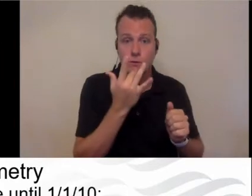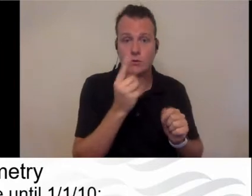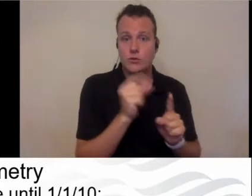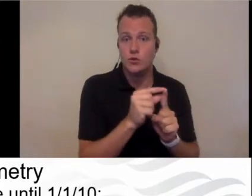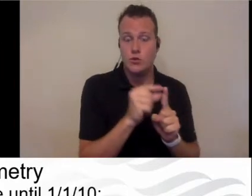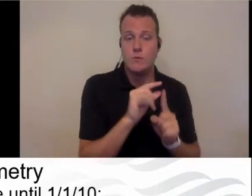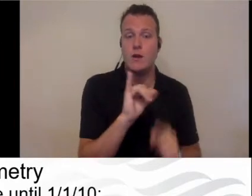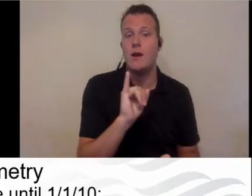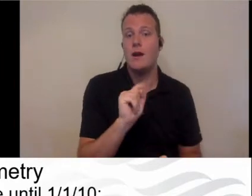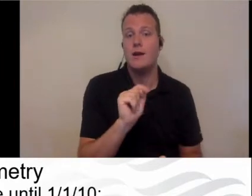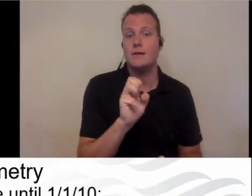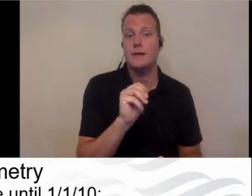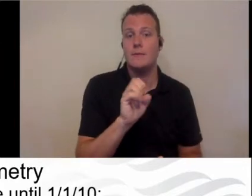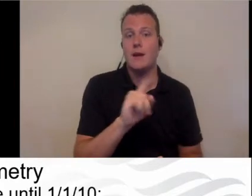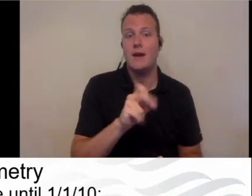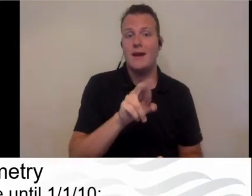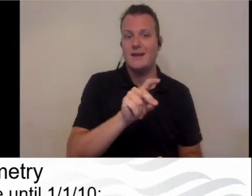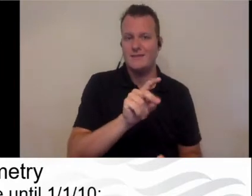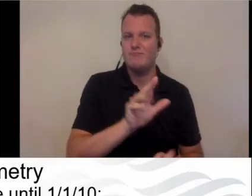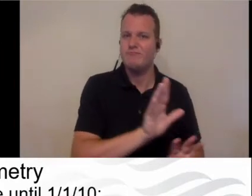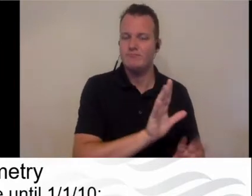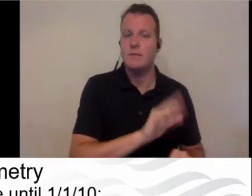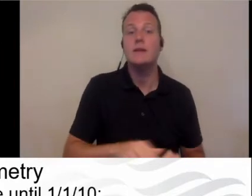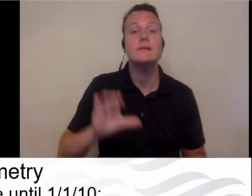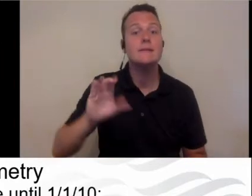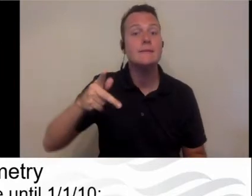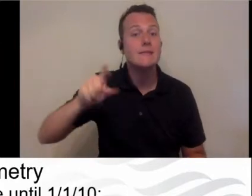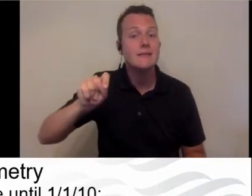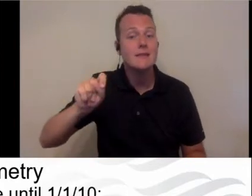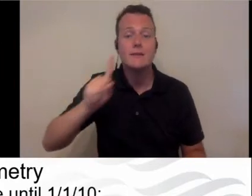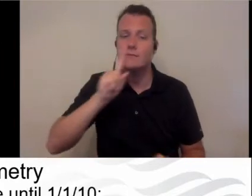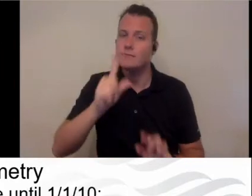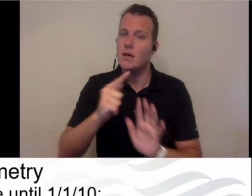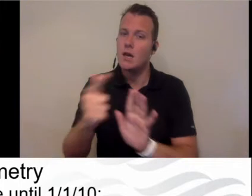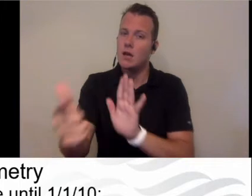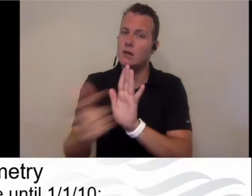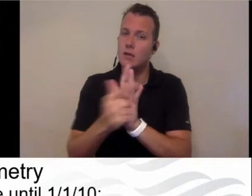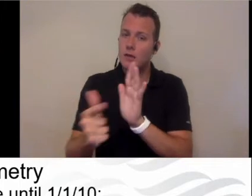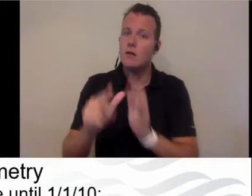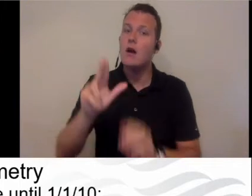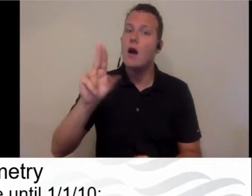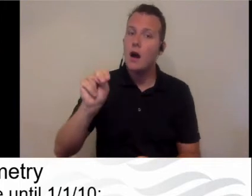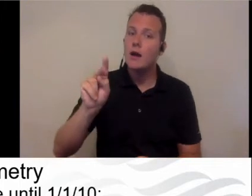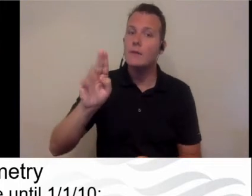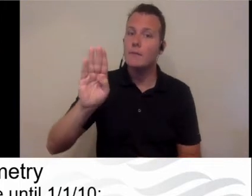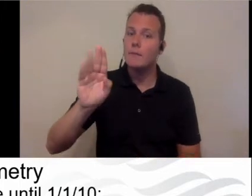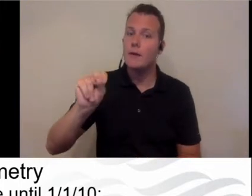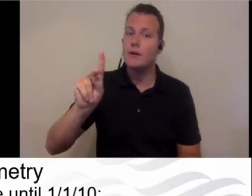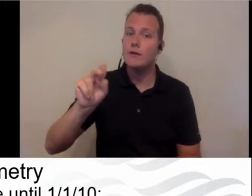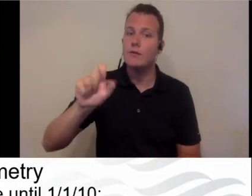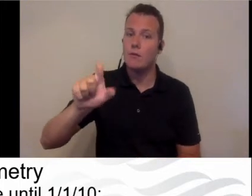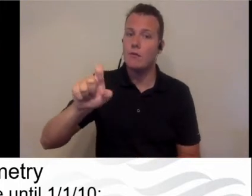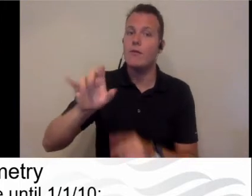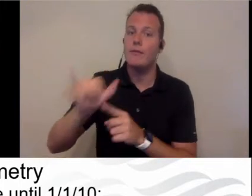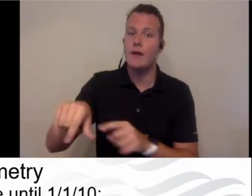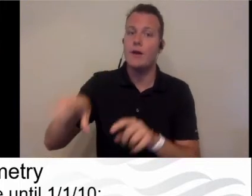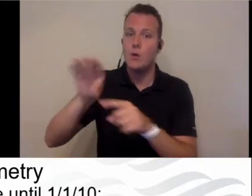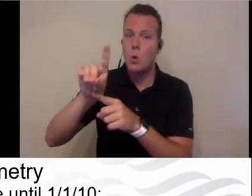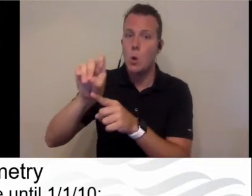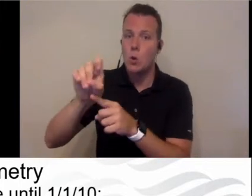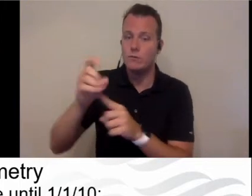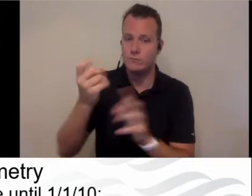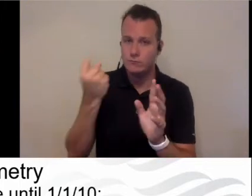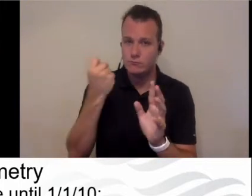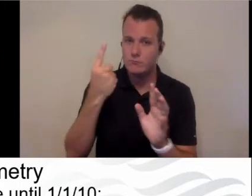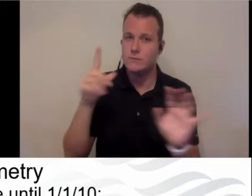itemized. But with CPT codes, it is illegal to unbundle a bundled code. So that's why I'd like to have